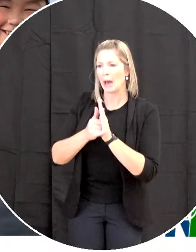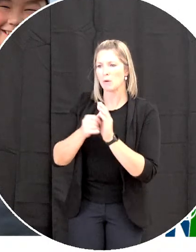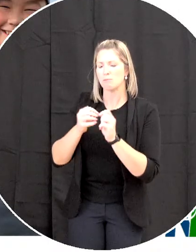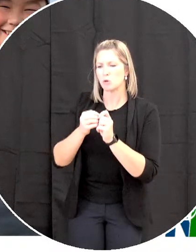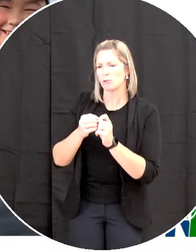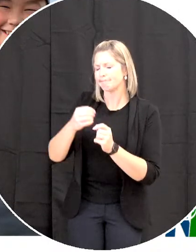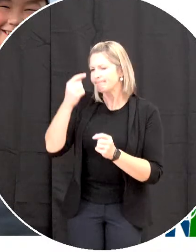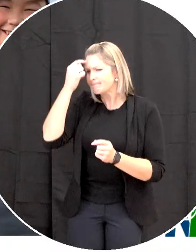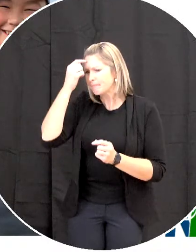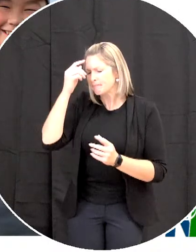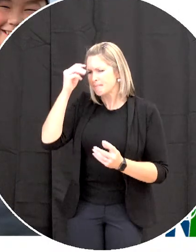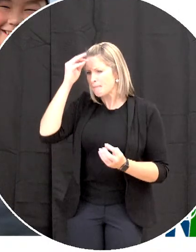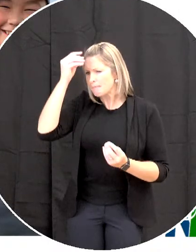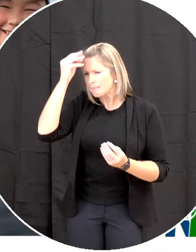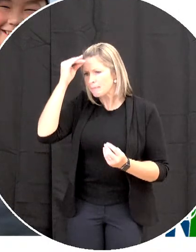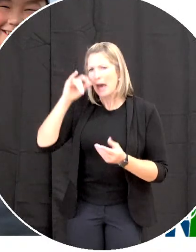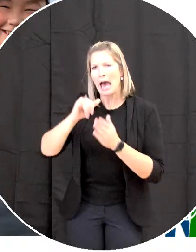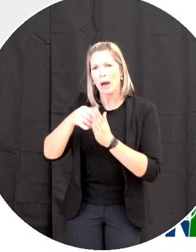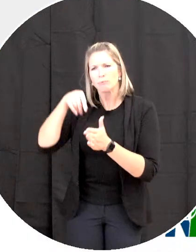forward.